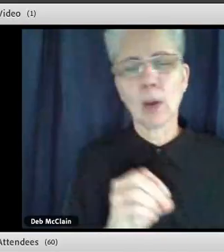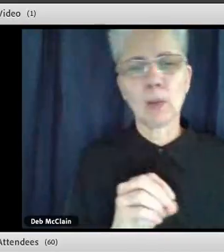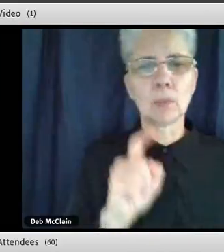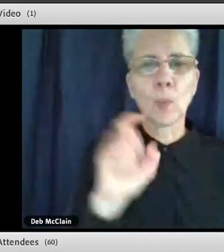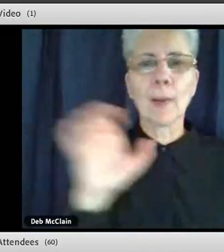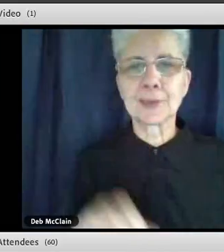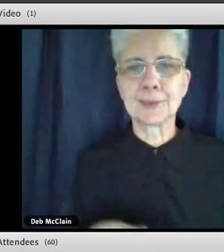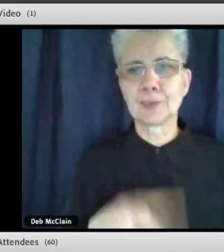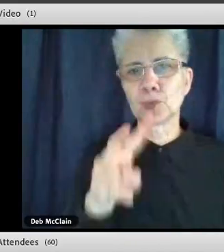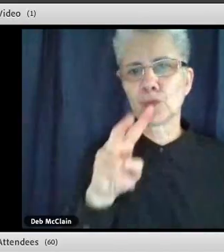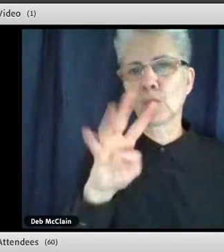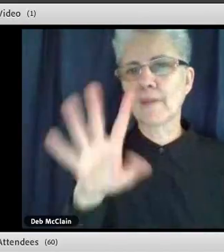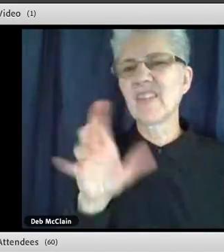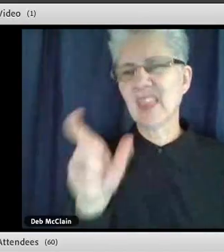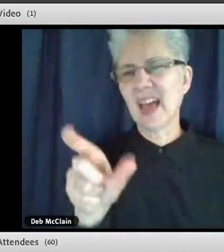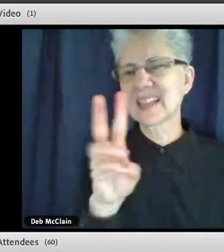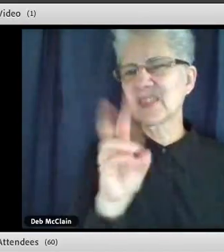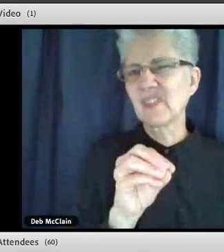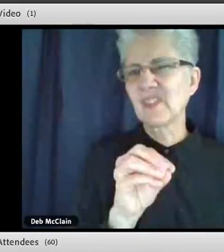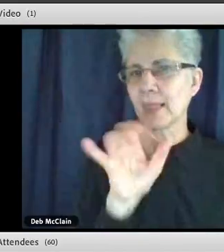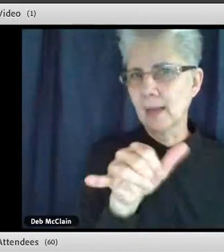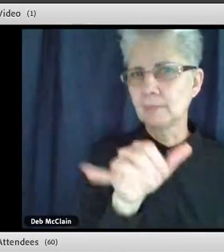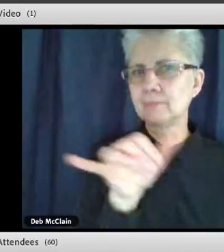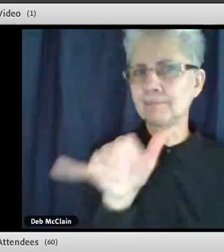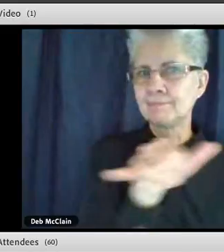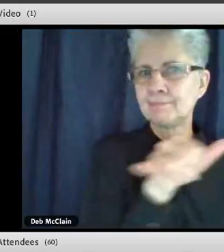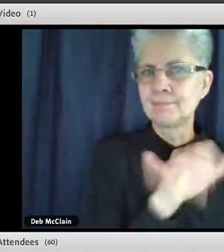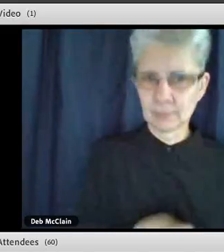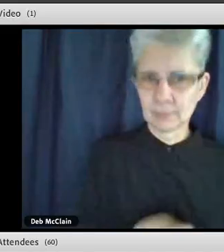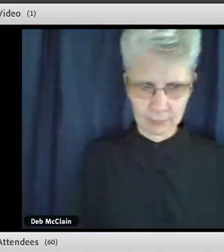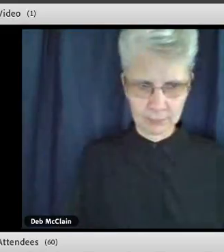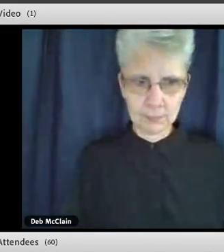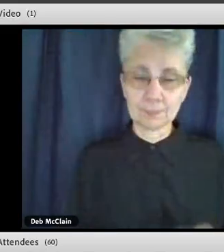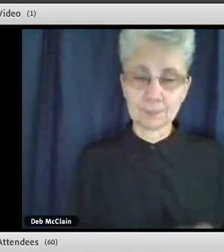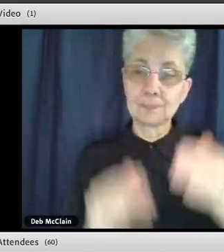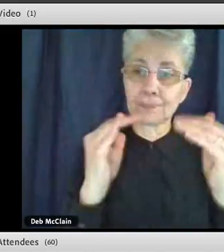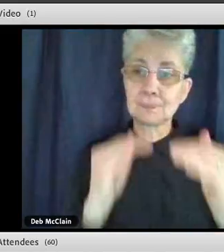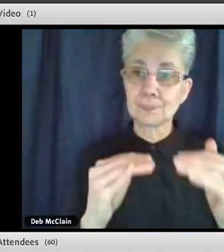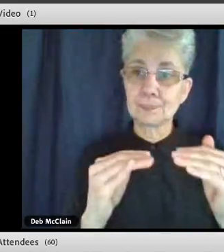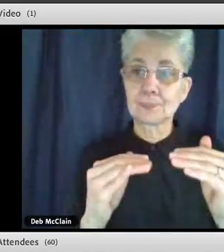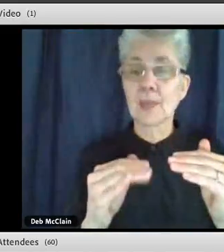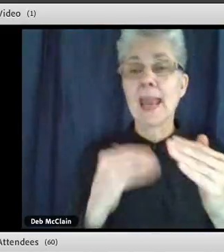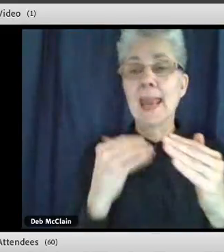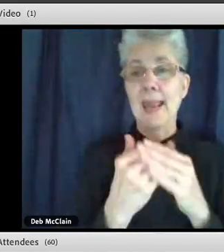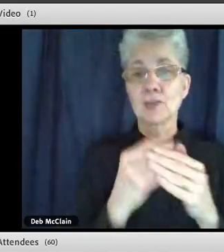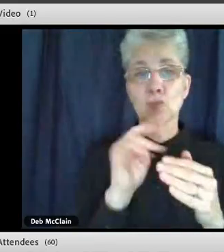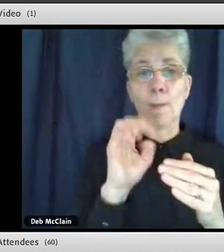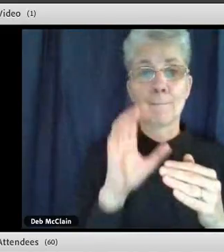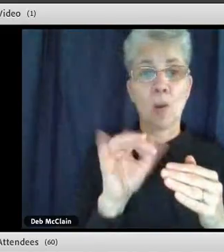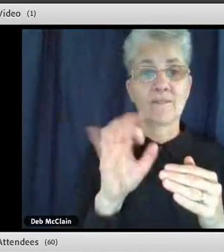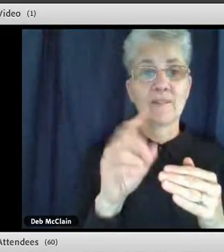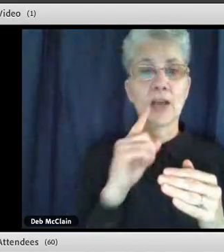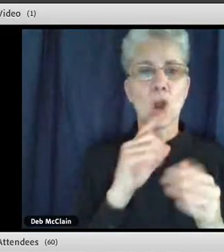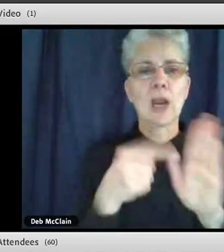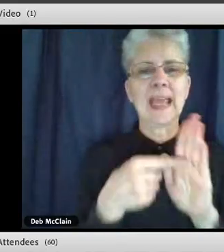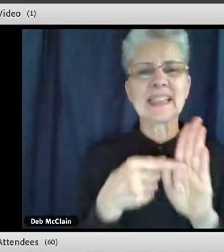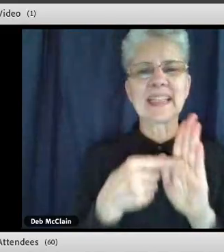245, 650. Okay. Next to the MARC field code are what are called indicators, 2